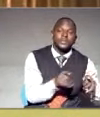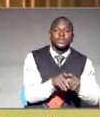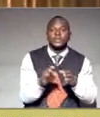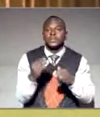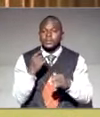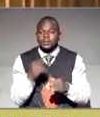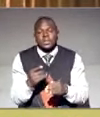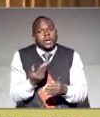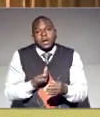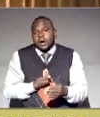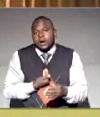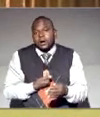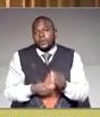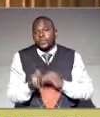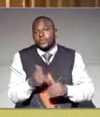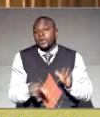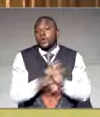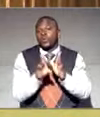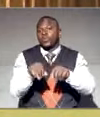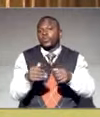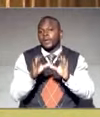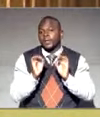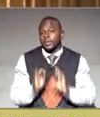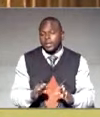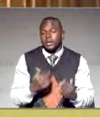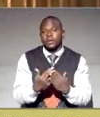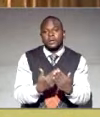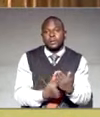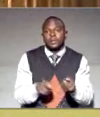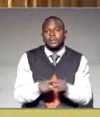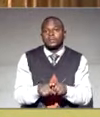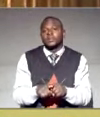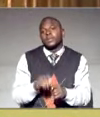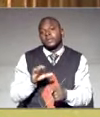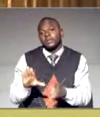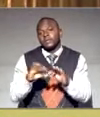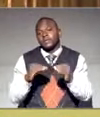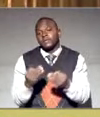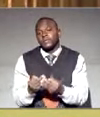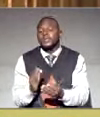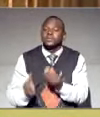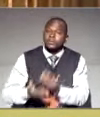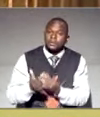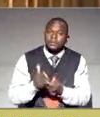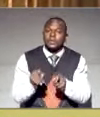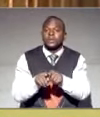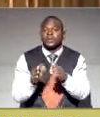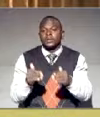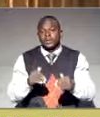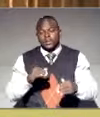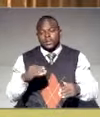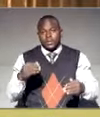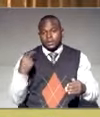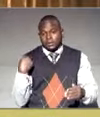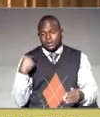that they did not have criminal records, and that they are sole breadwinners of their families. According to Guti,